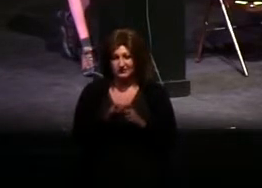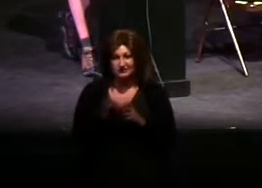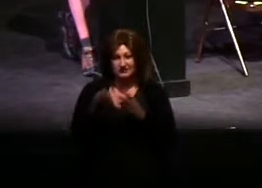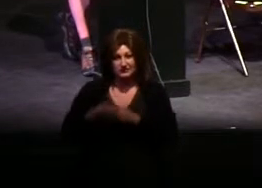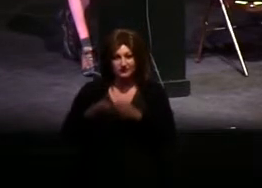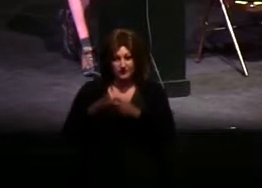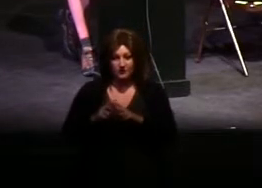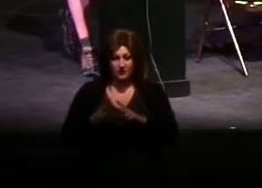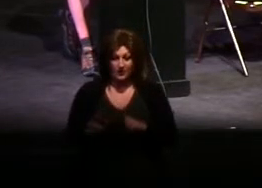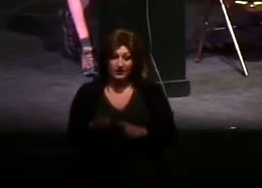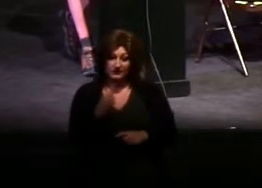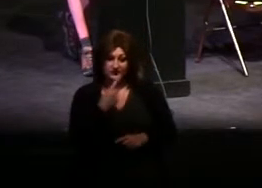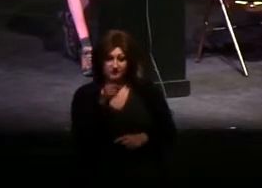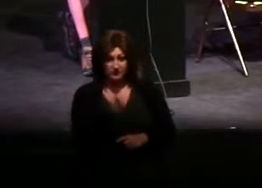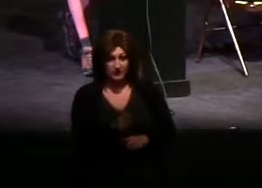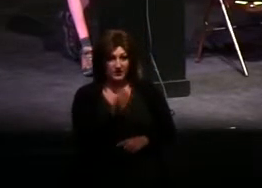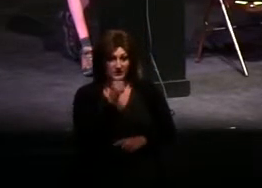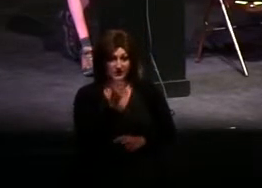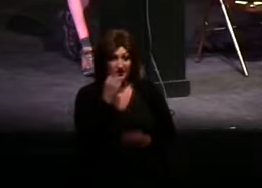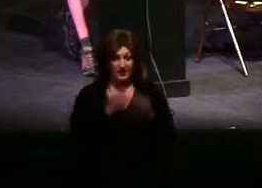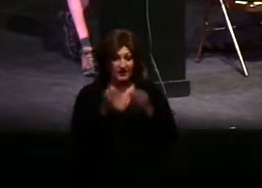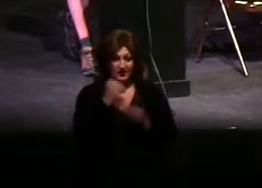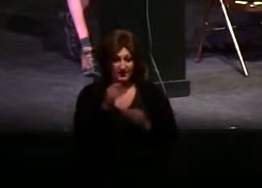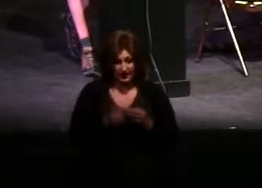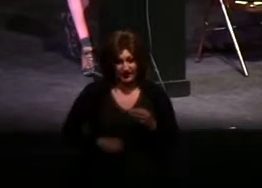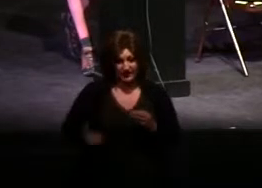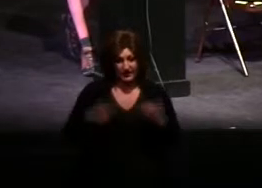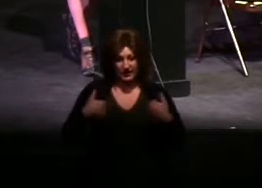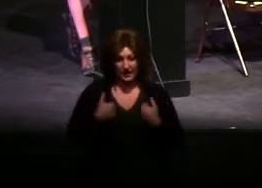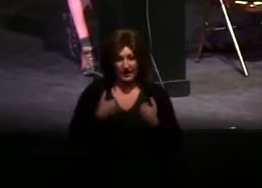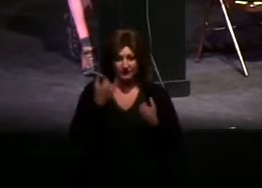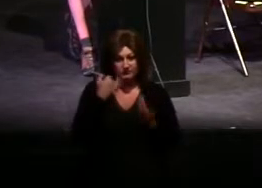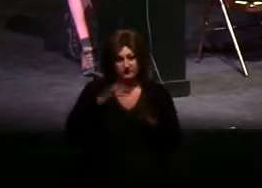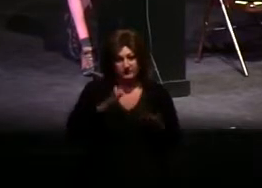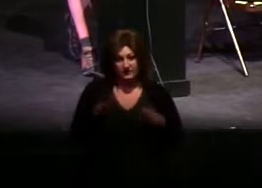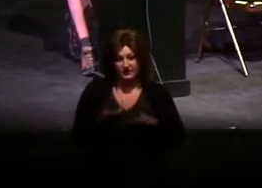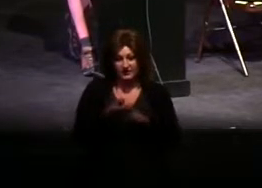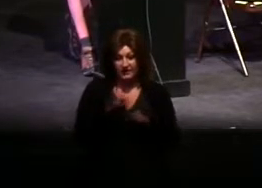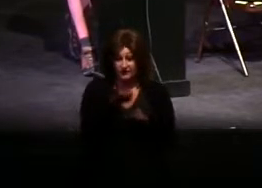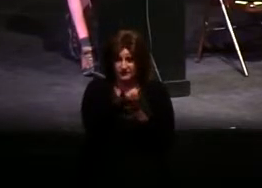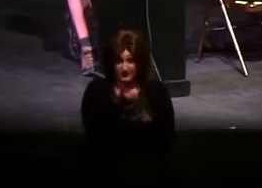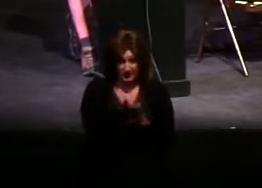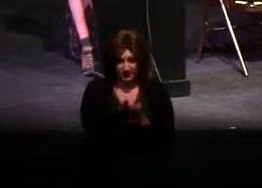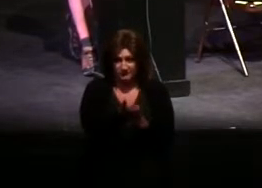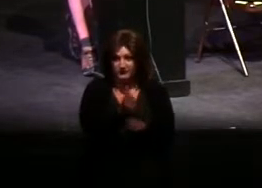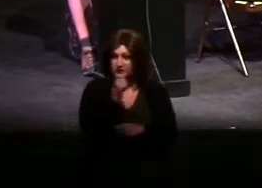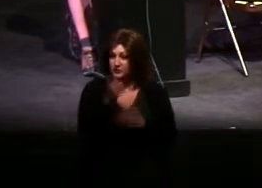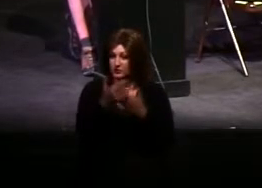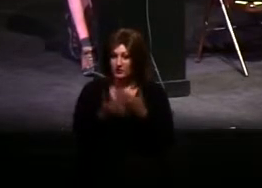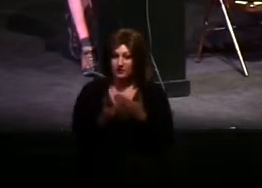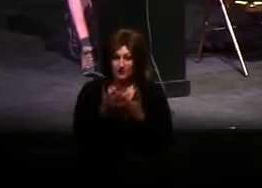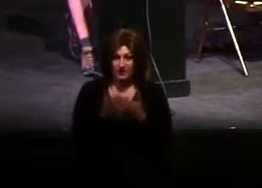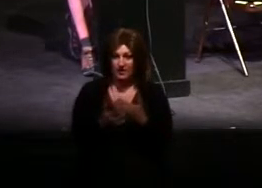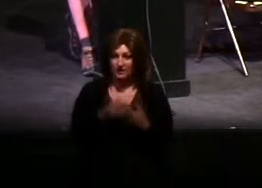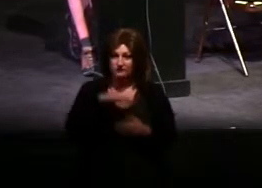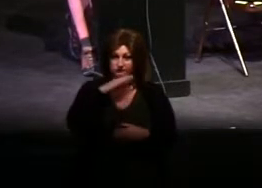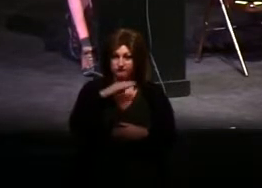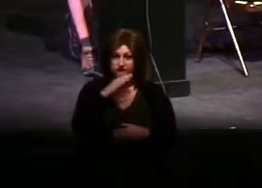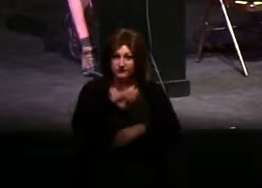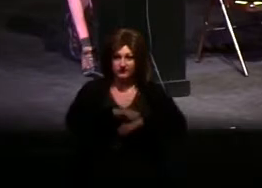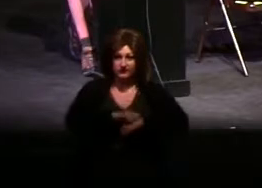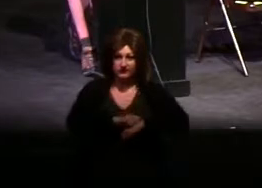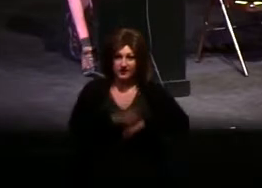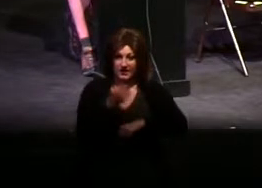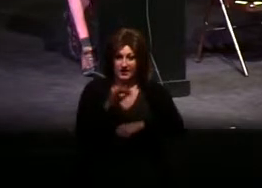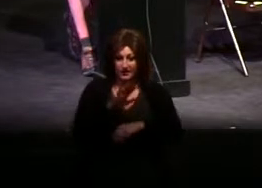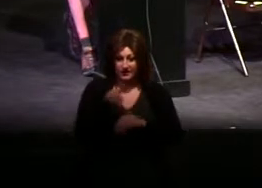him. "You must not eat those animals which die of themselves, nor the blood of swine's flesh,